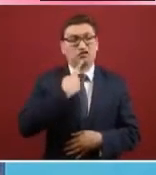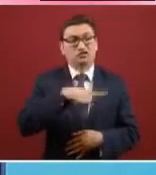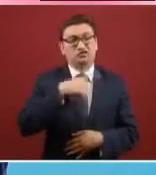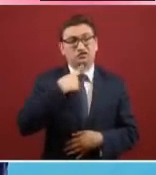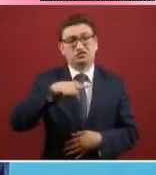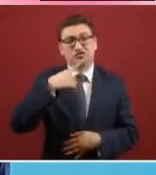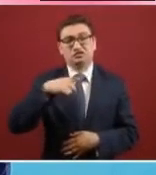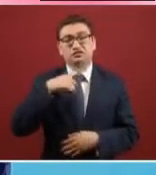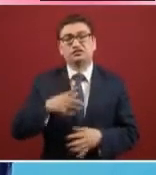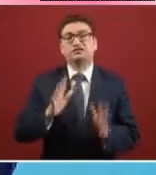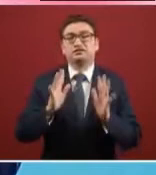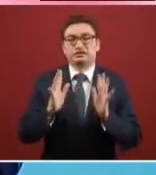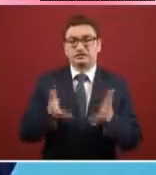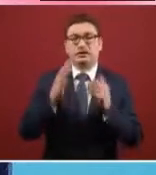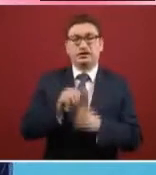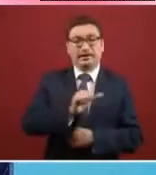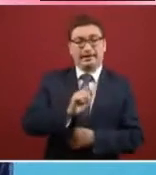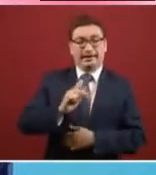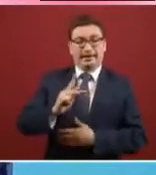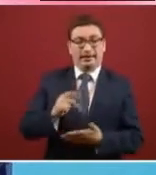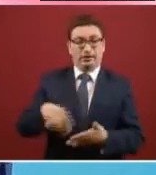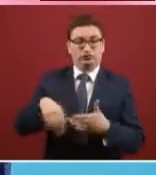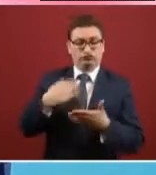denuncias por medio de la app.